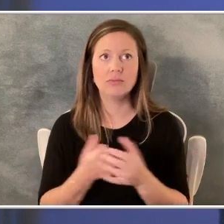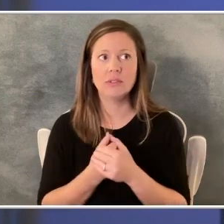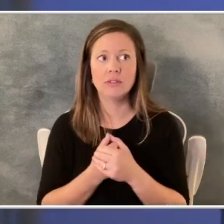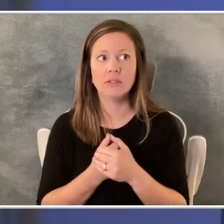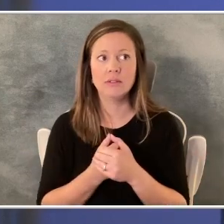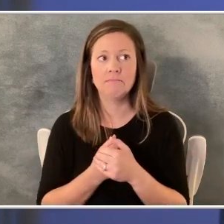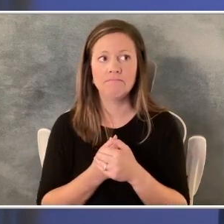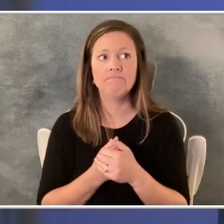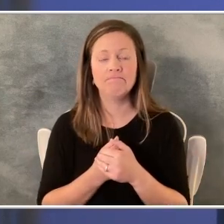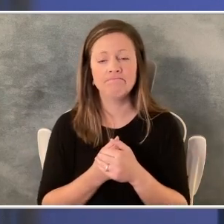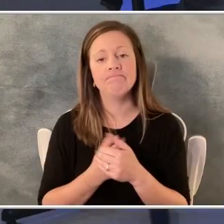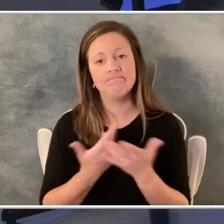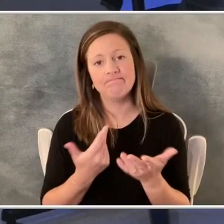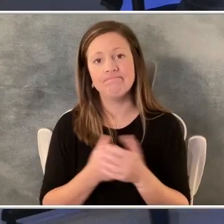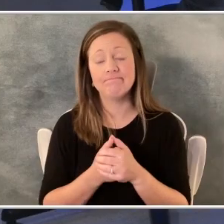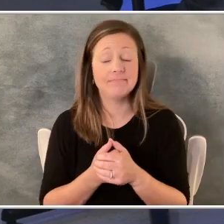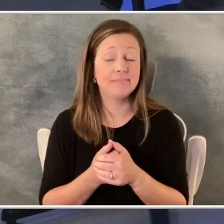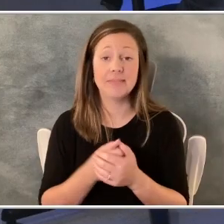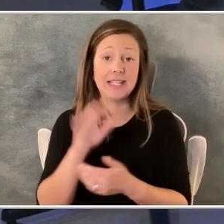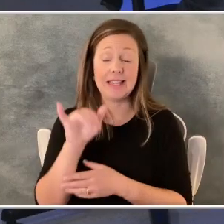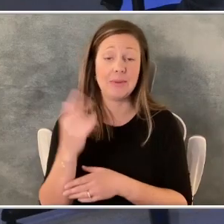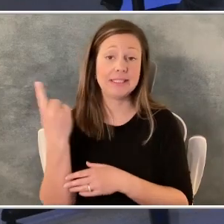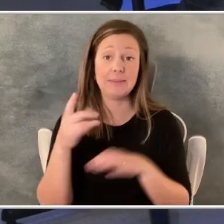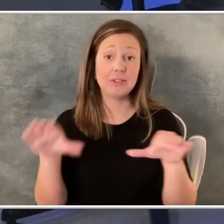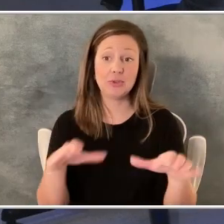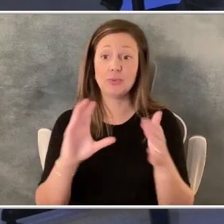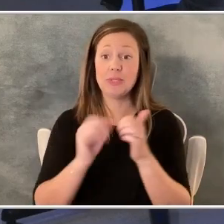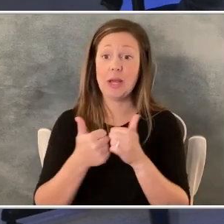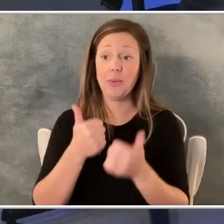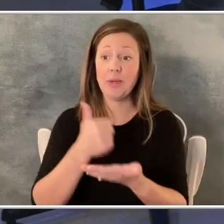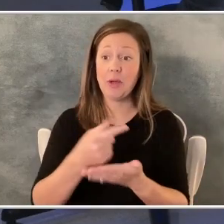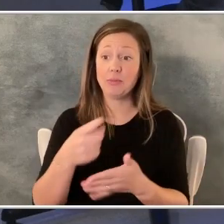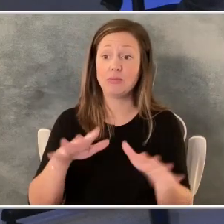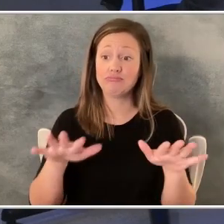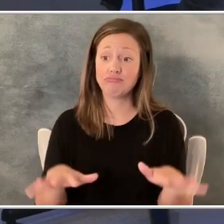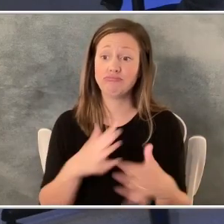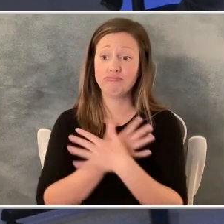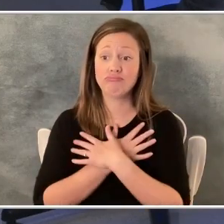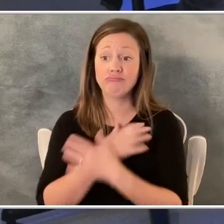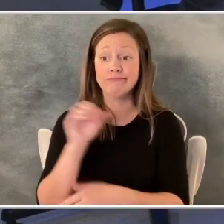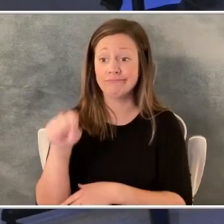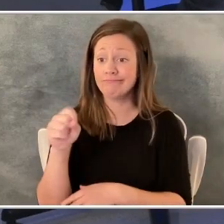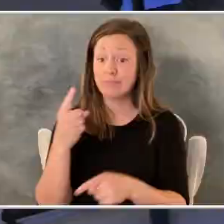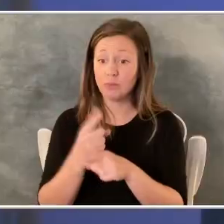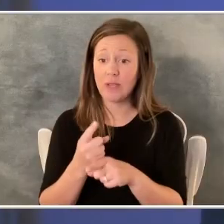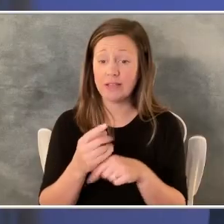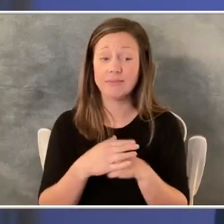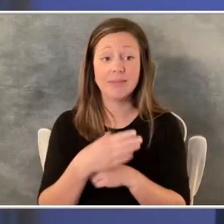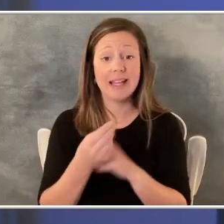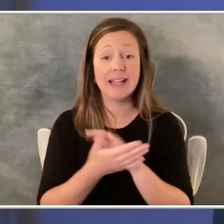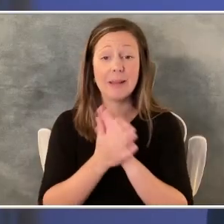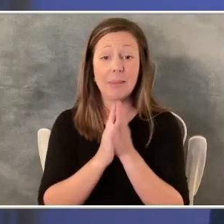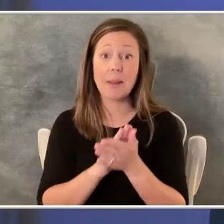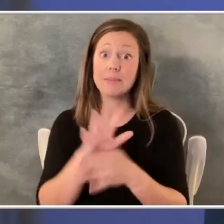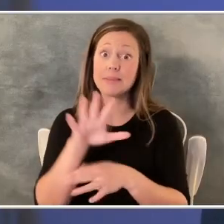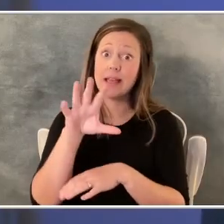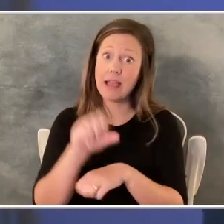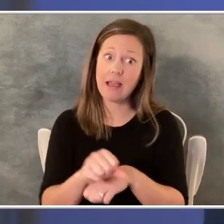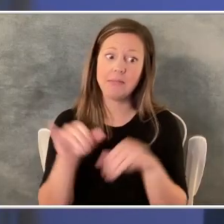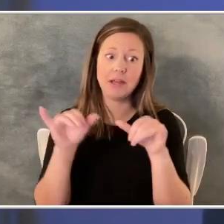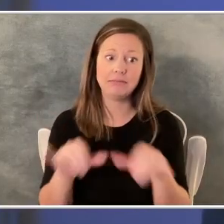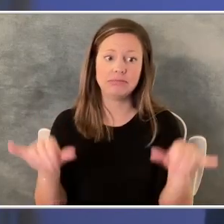just the thing to do. Yeah. How you unwind, and that's kind of what everybody else is doing back then. It becomes habitual in terms of what time of day,